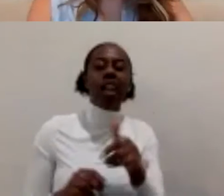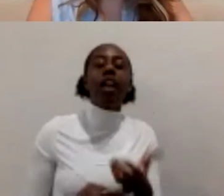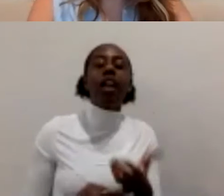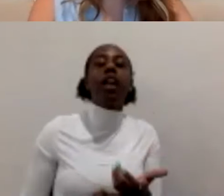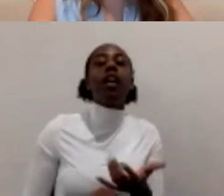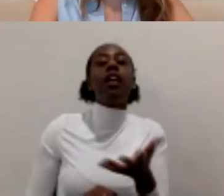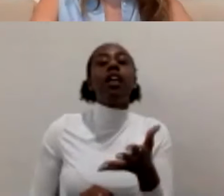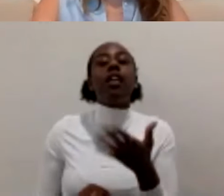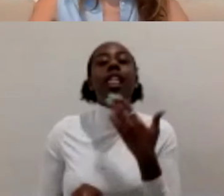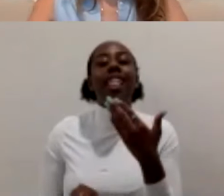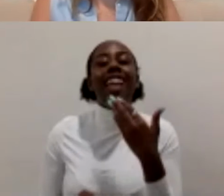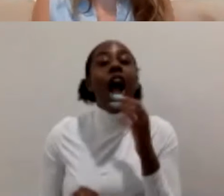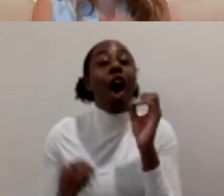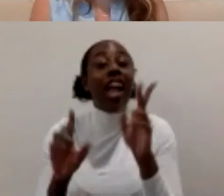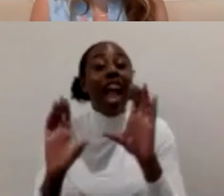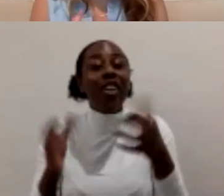Let's go to group three.